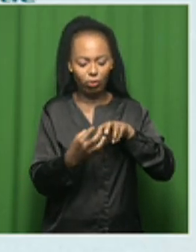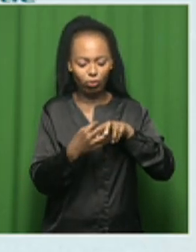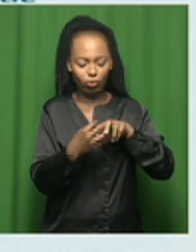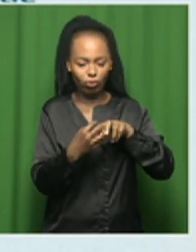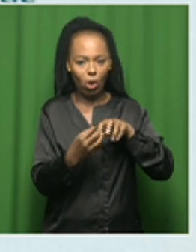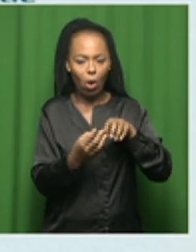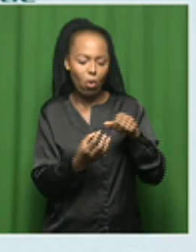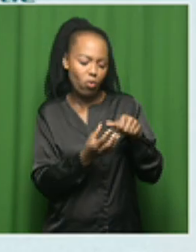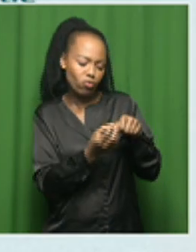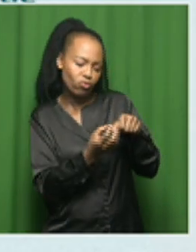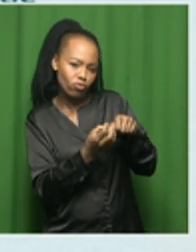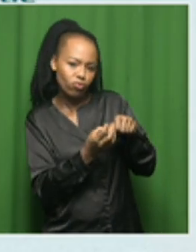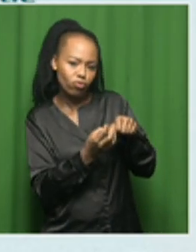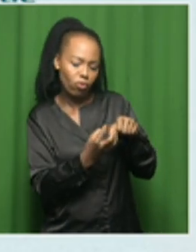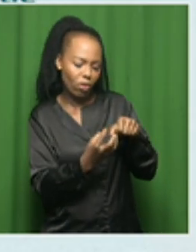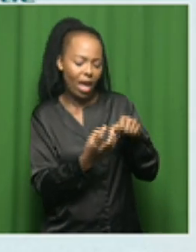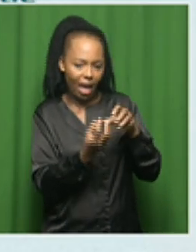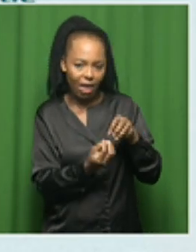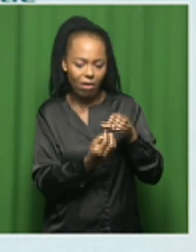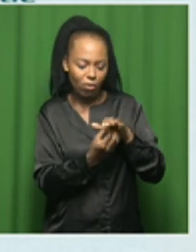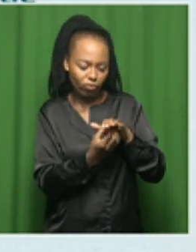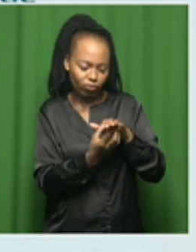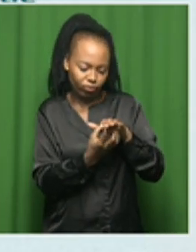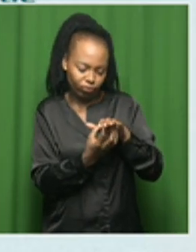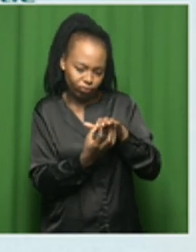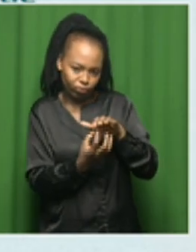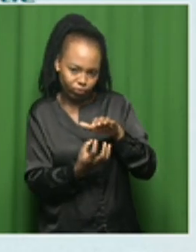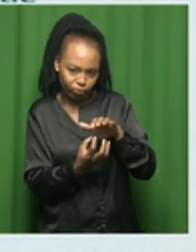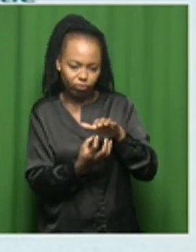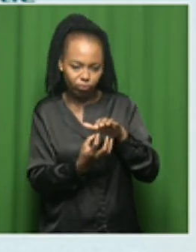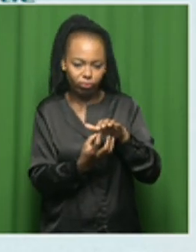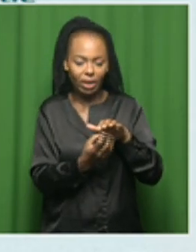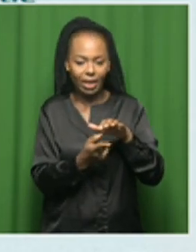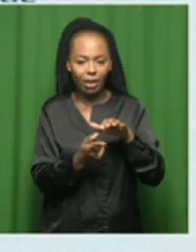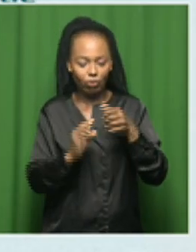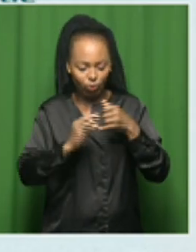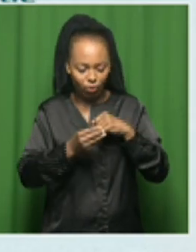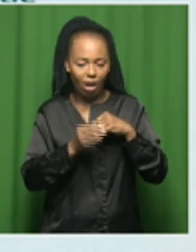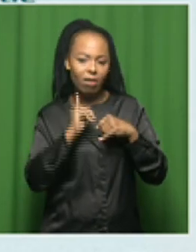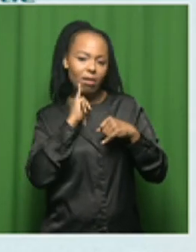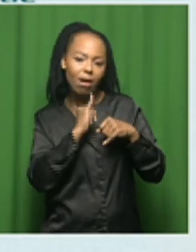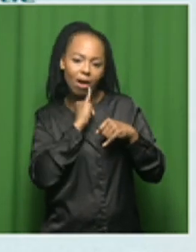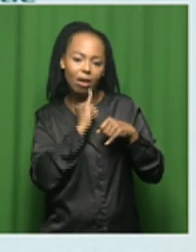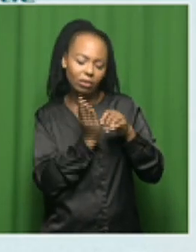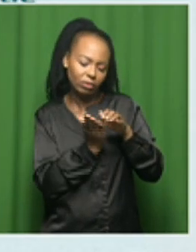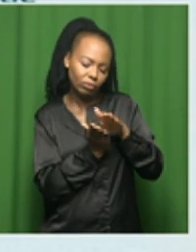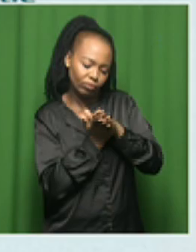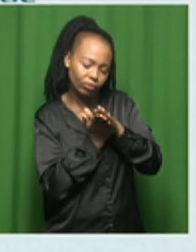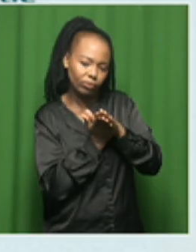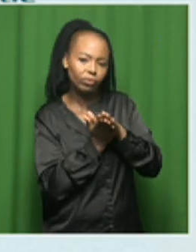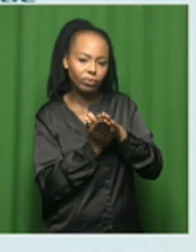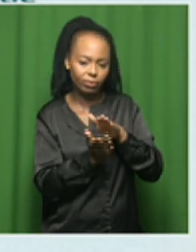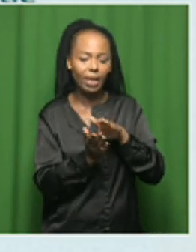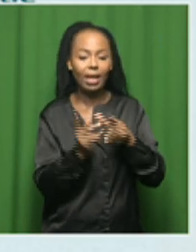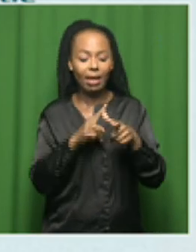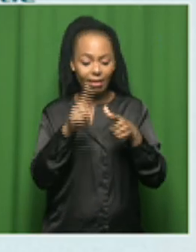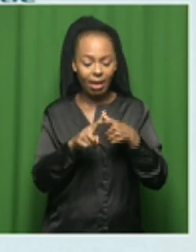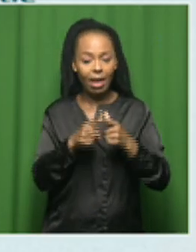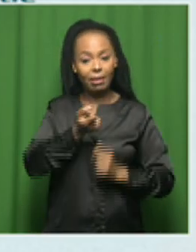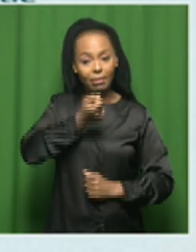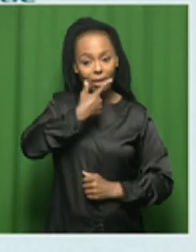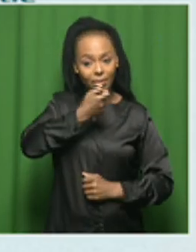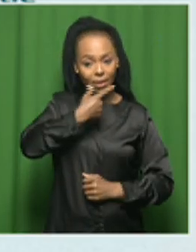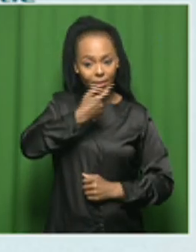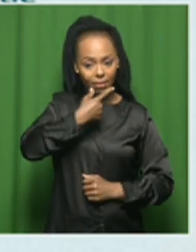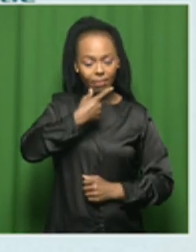that won't cause more pain to the toe or to the affected joint. And then in terms of medication, we